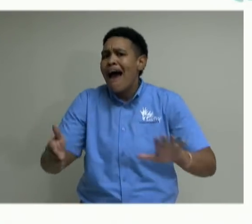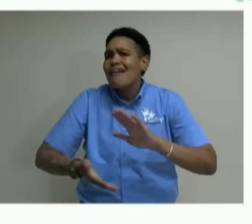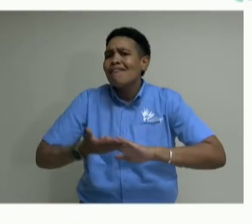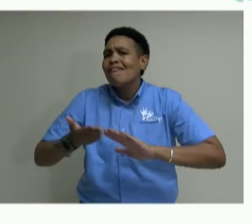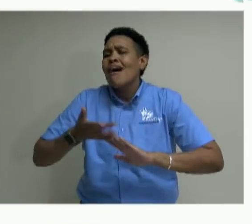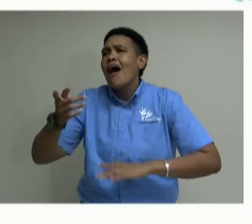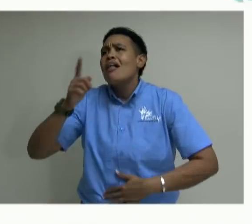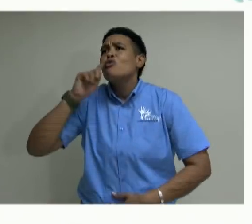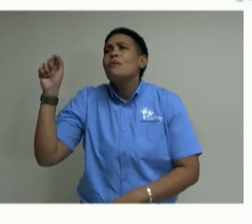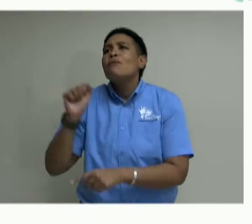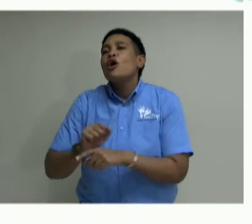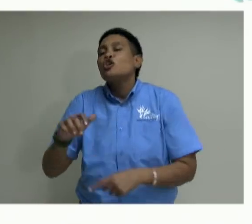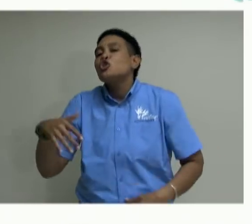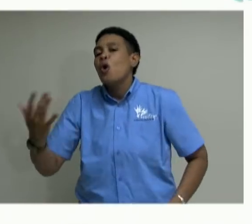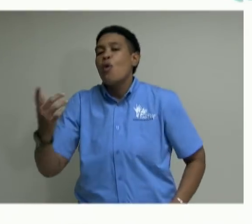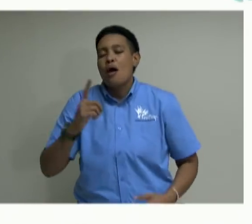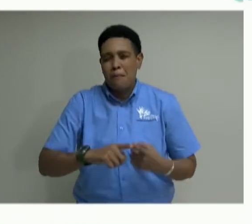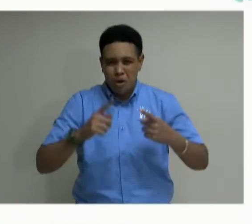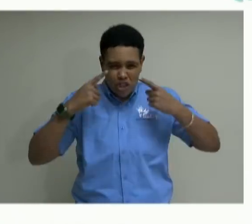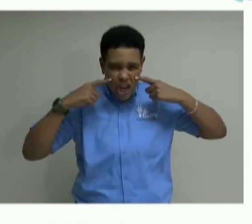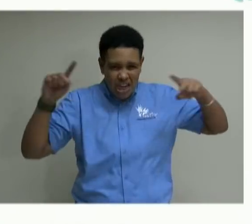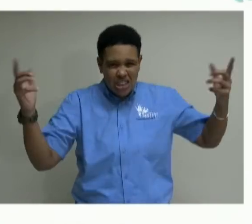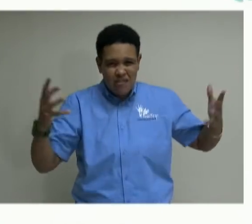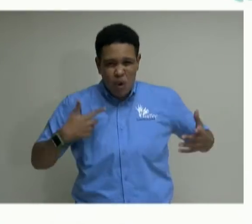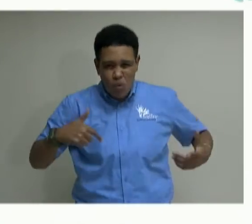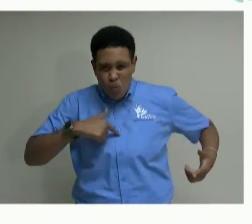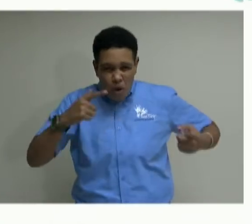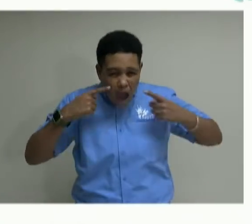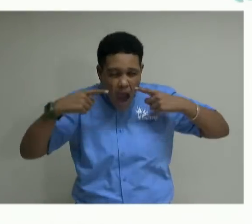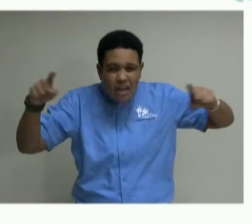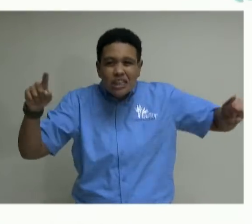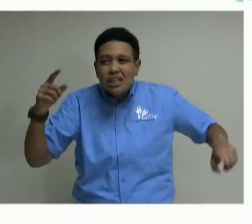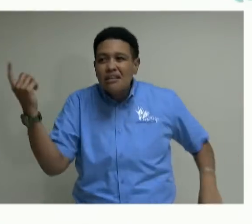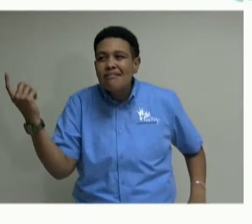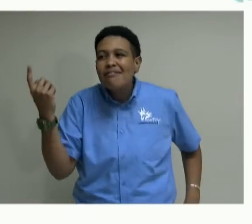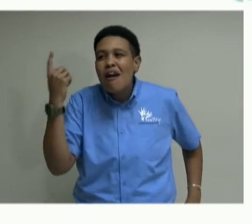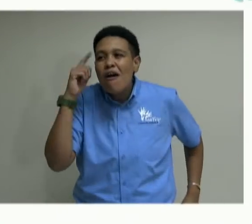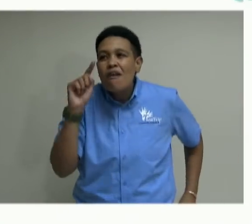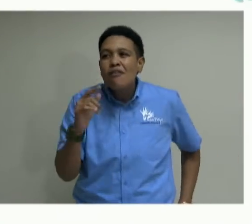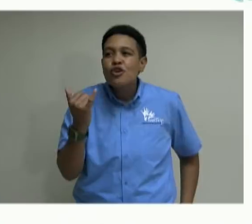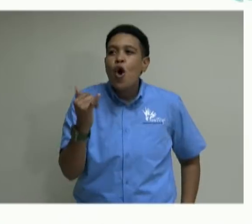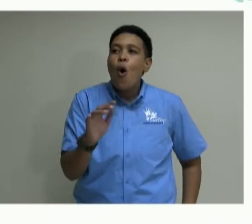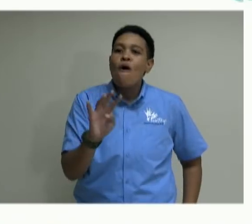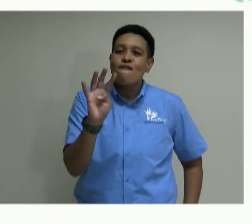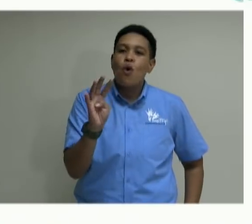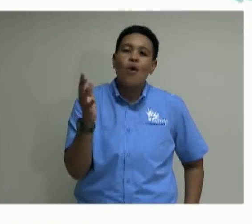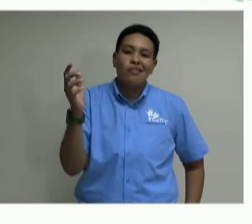to ensure and to achieve what we have achieved, just 4 cases now.